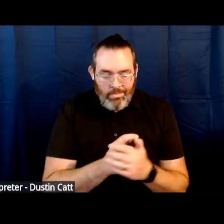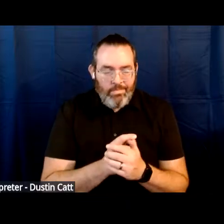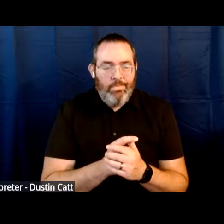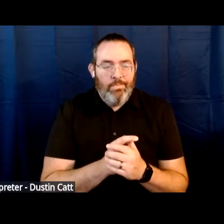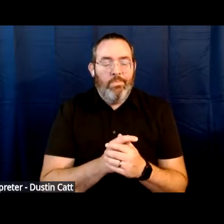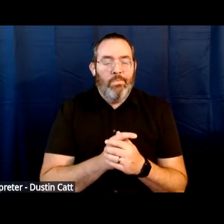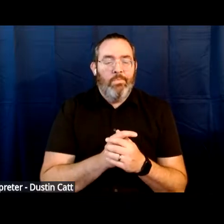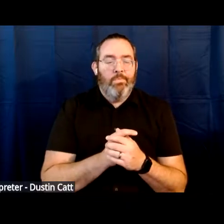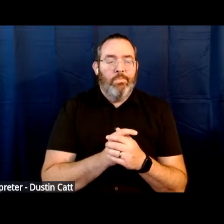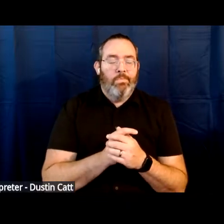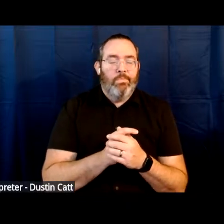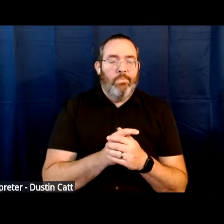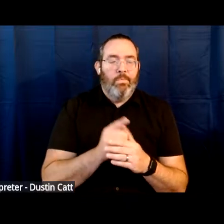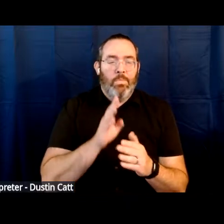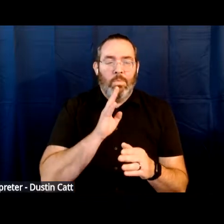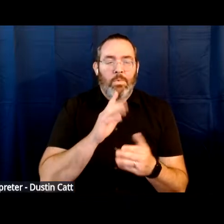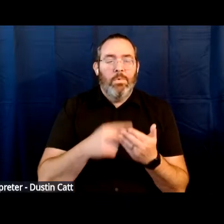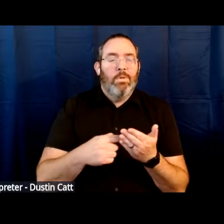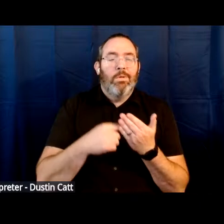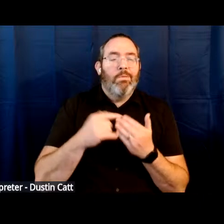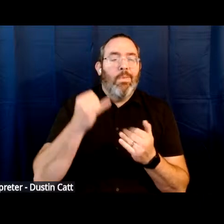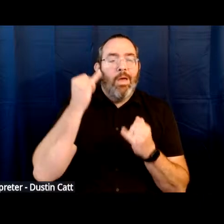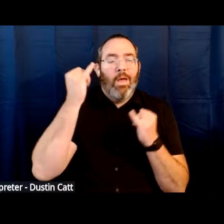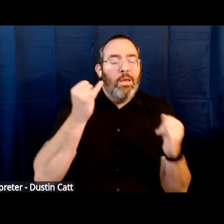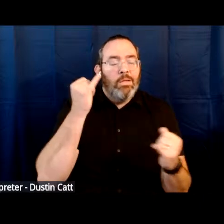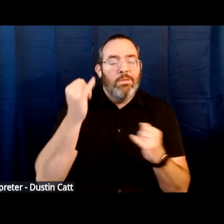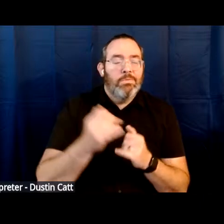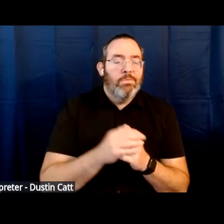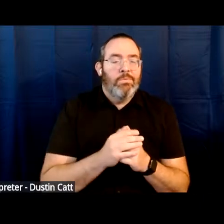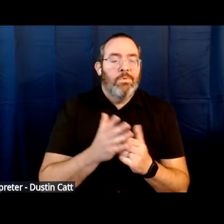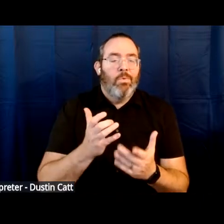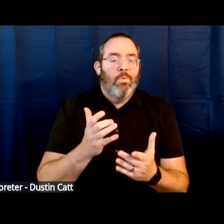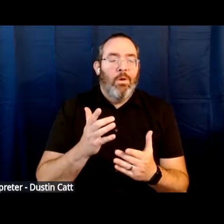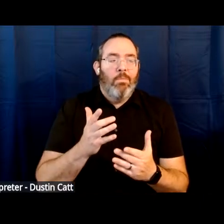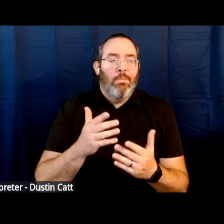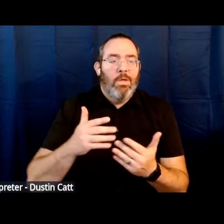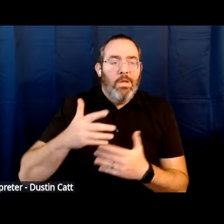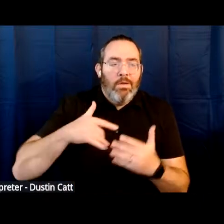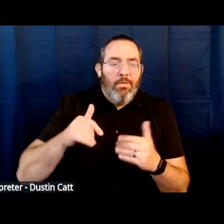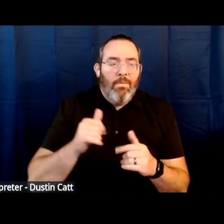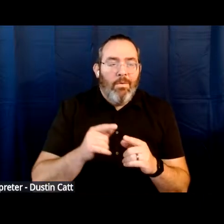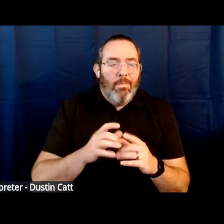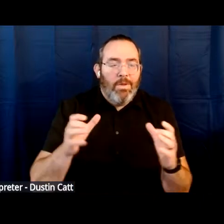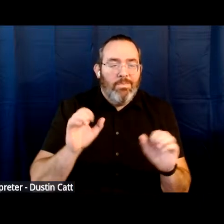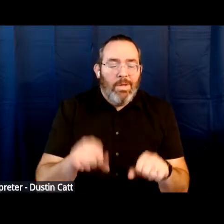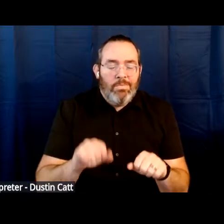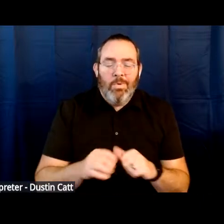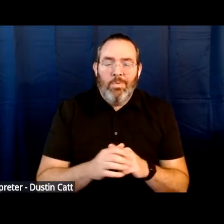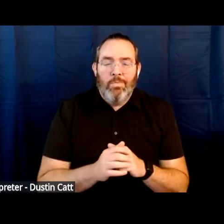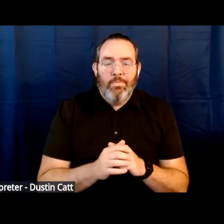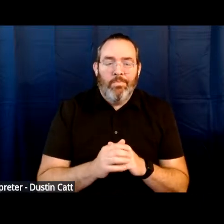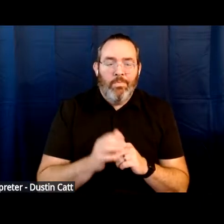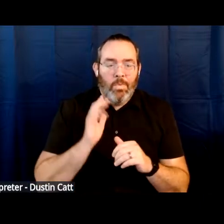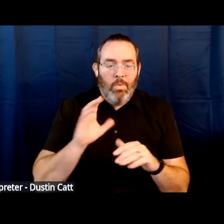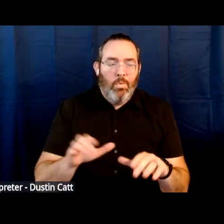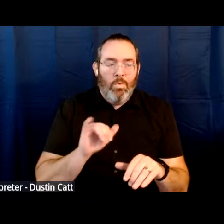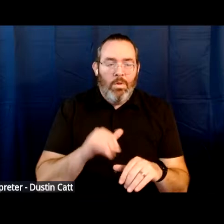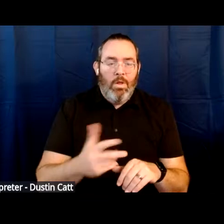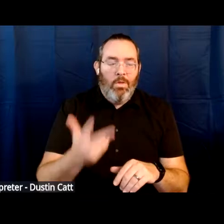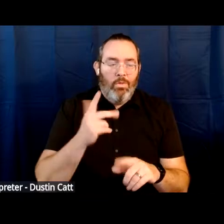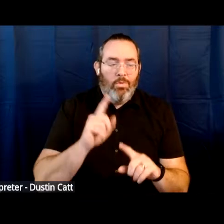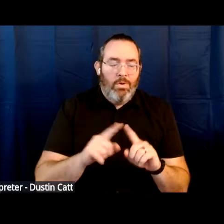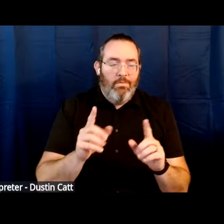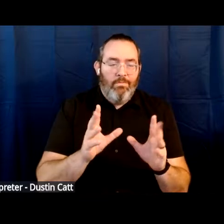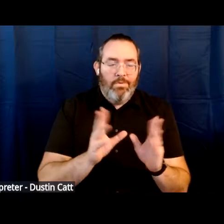about ideas. We want it to be as interactive as possible. We'll do that in 3 different sessions,